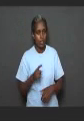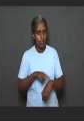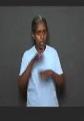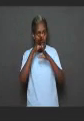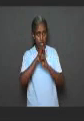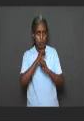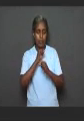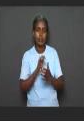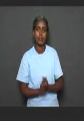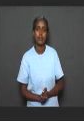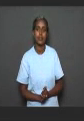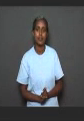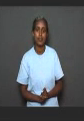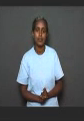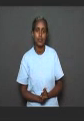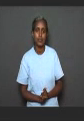Time's up.